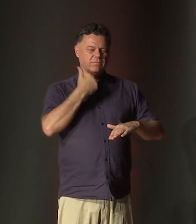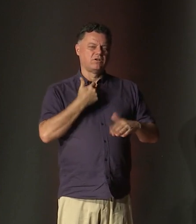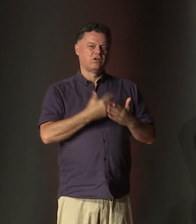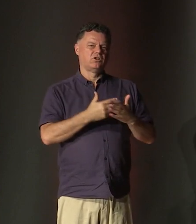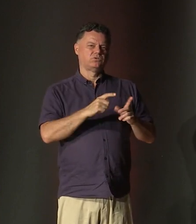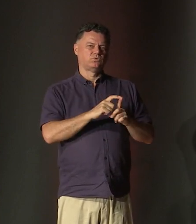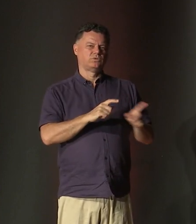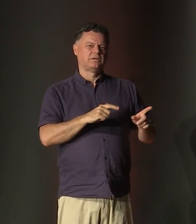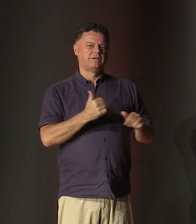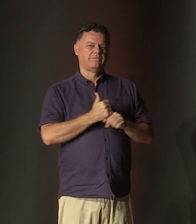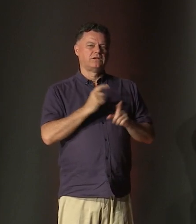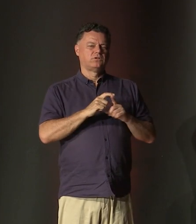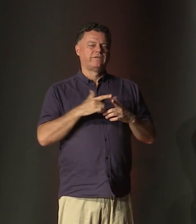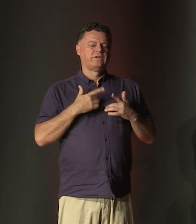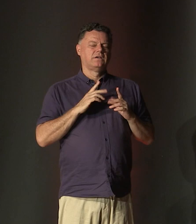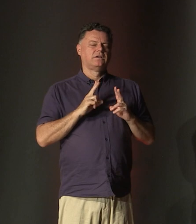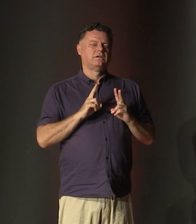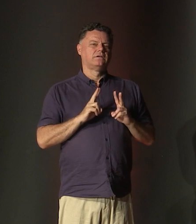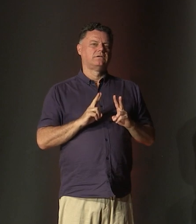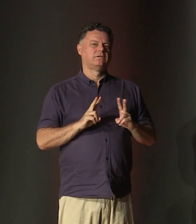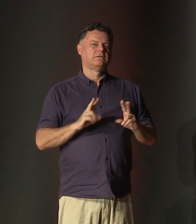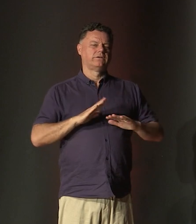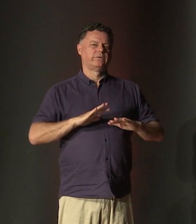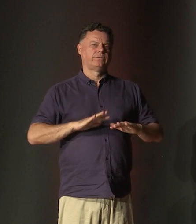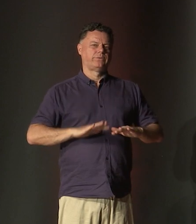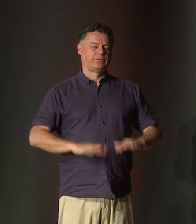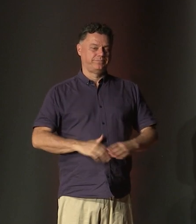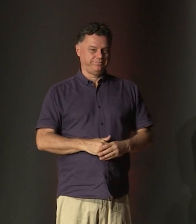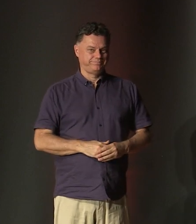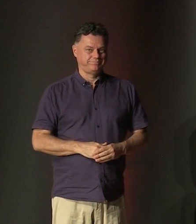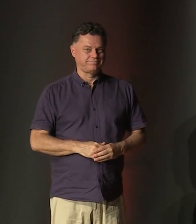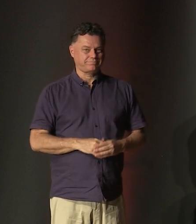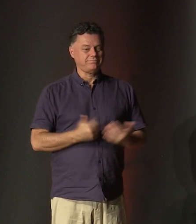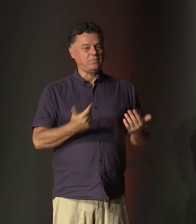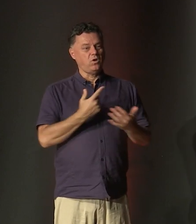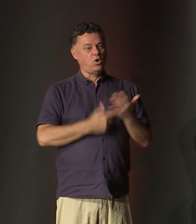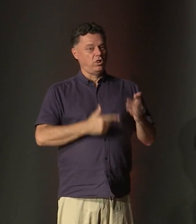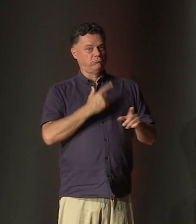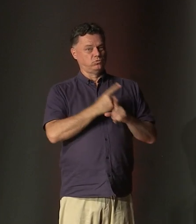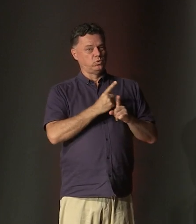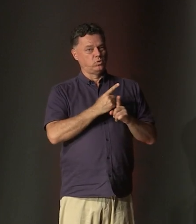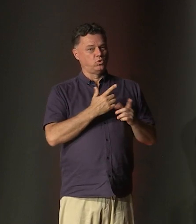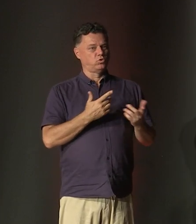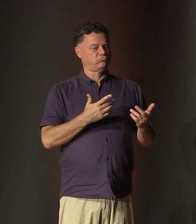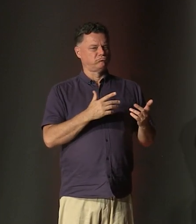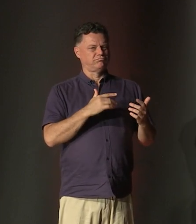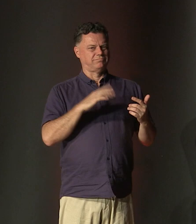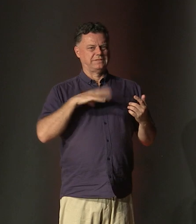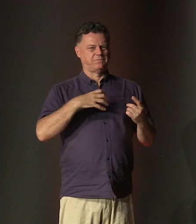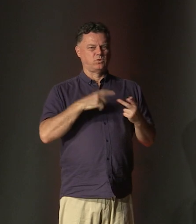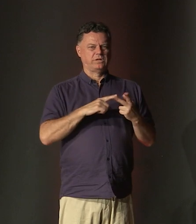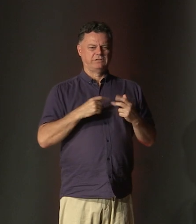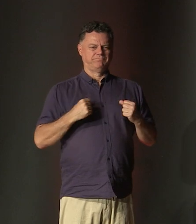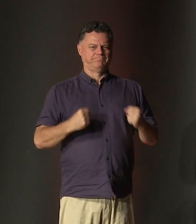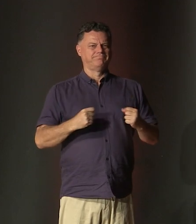soothing voice tones. On the other hand, compassionate action involves strength,